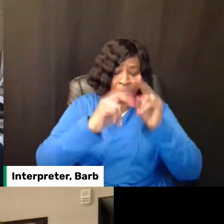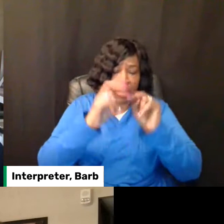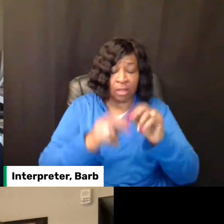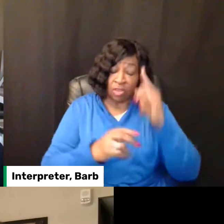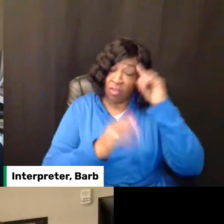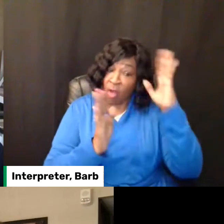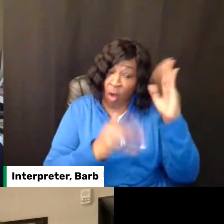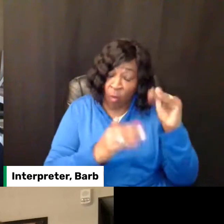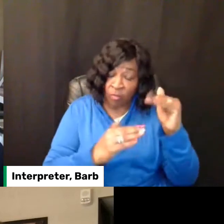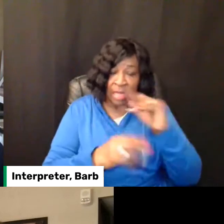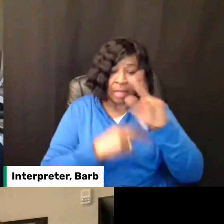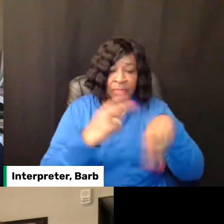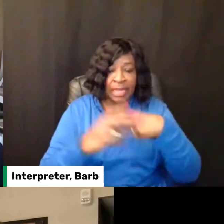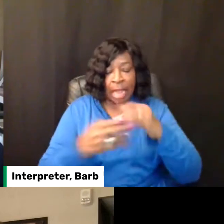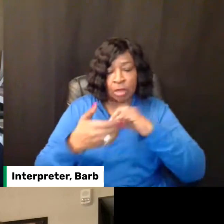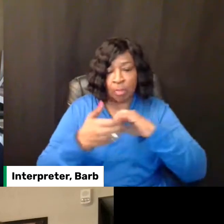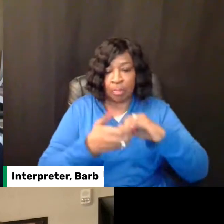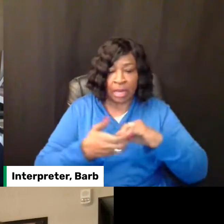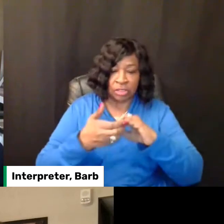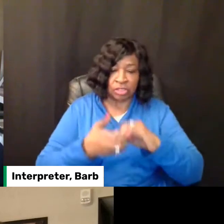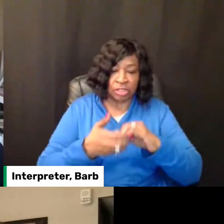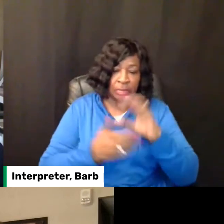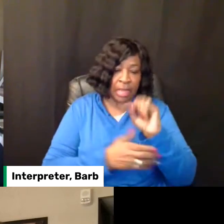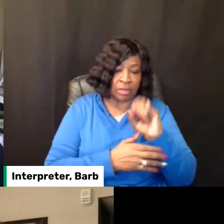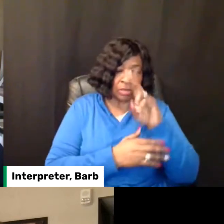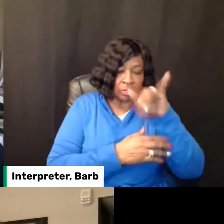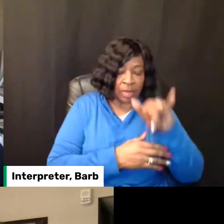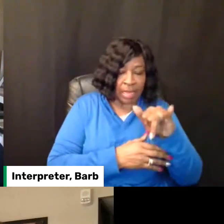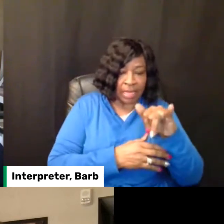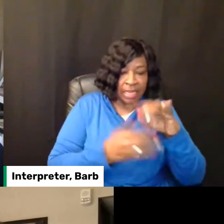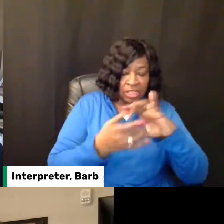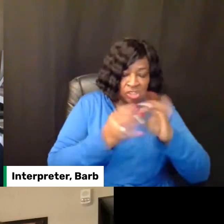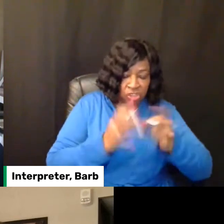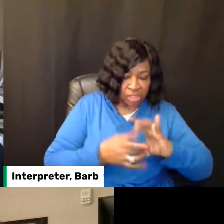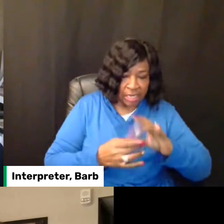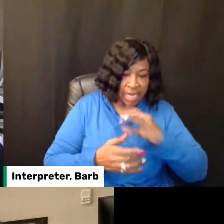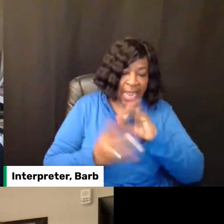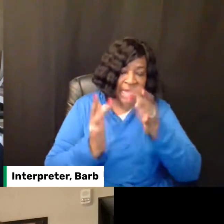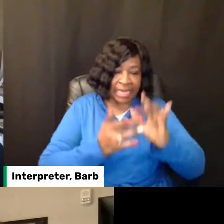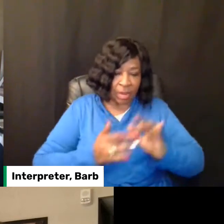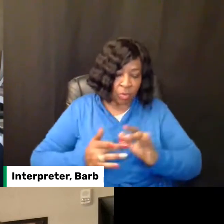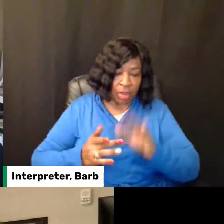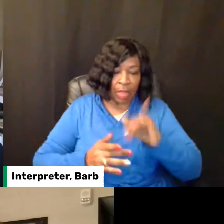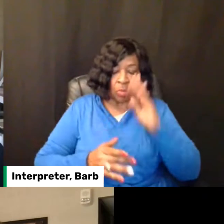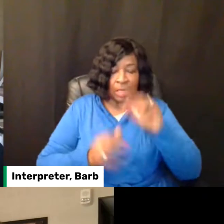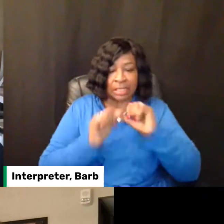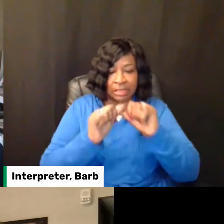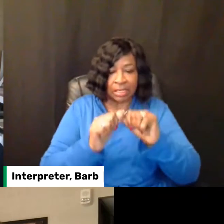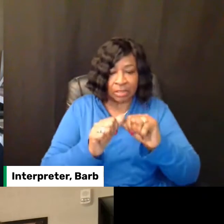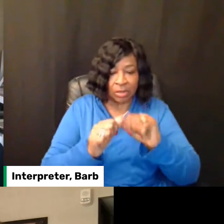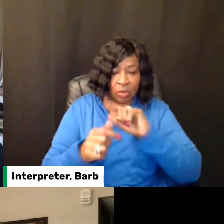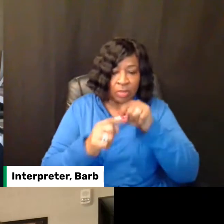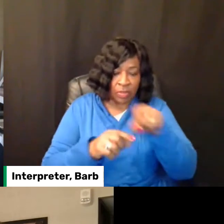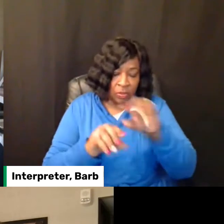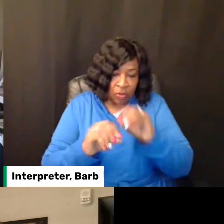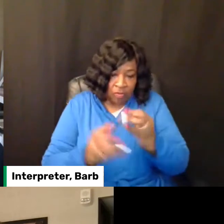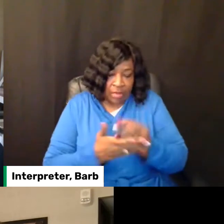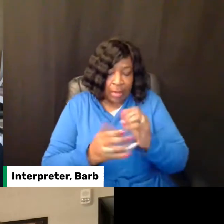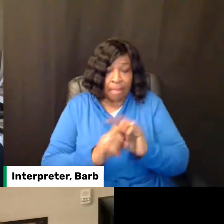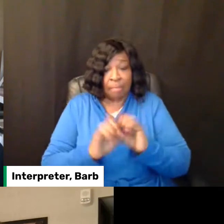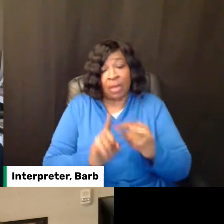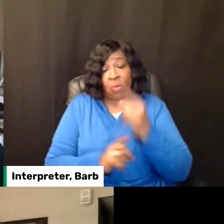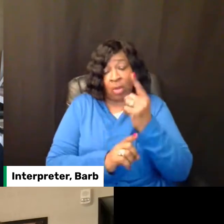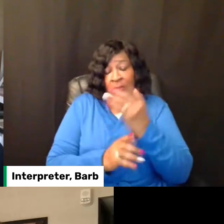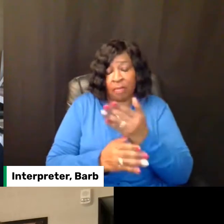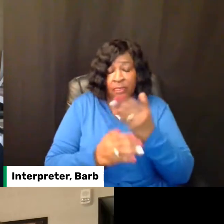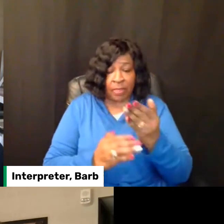hopefully the kind of partnerships, supply chains, and networks that will continue in the absence of those funding. But one of the things